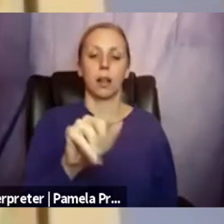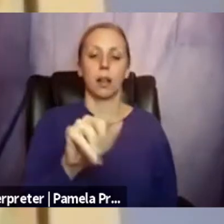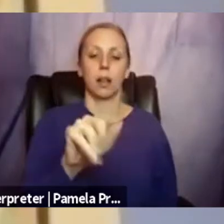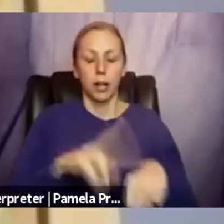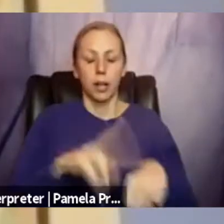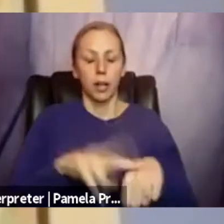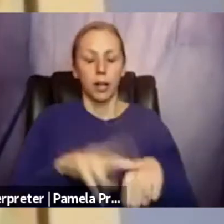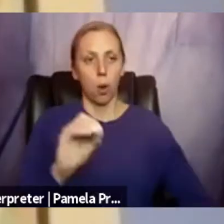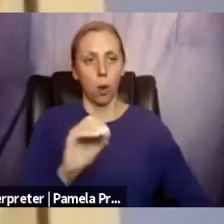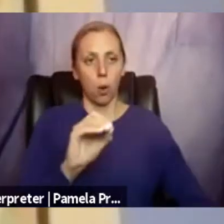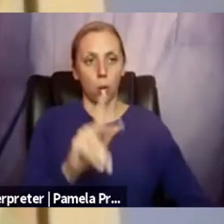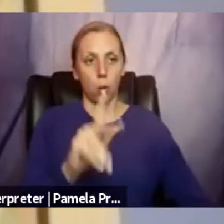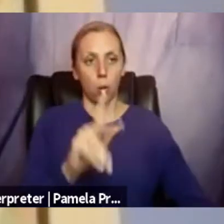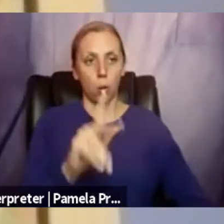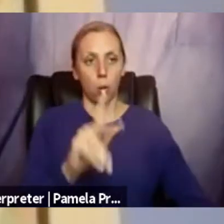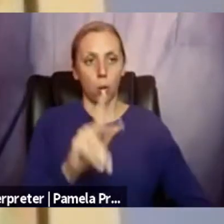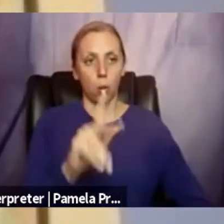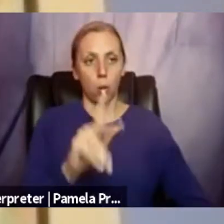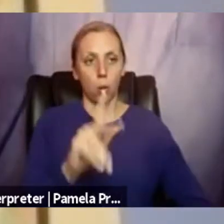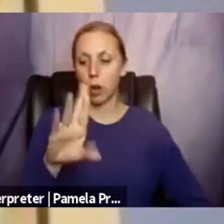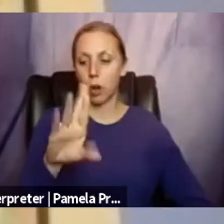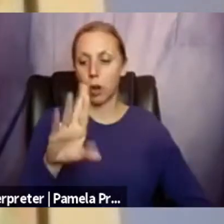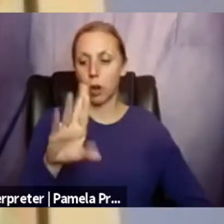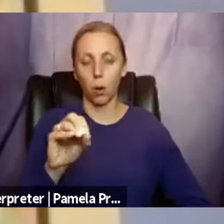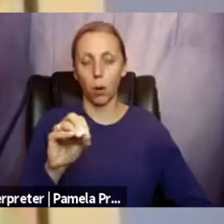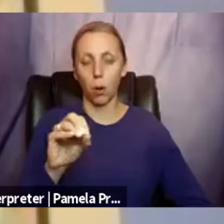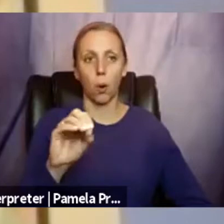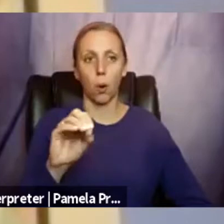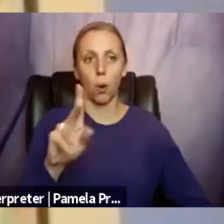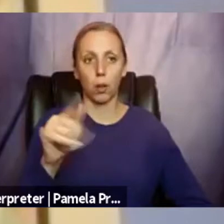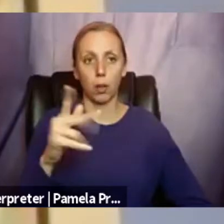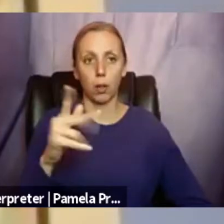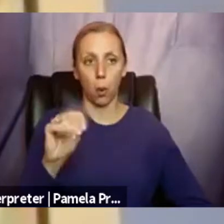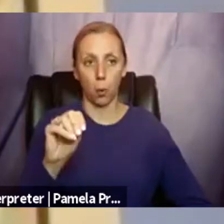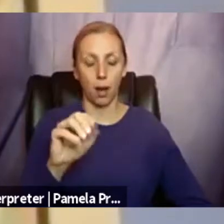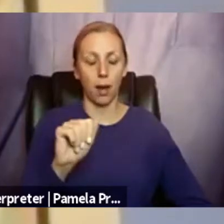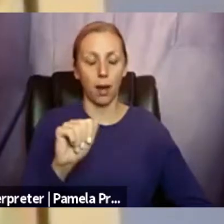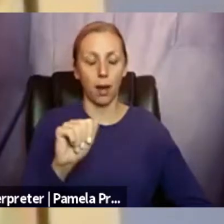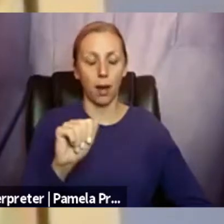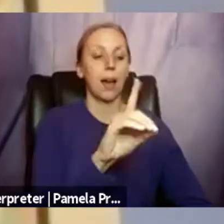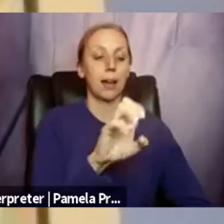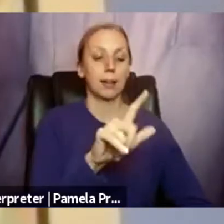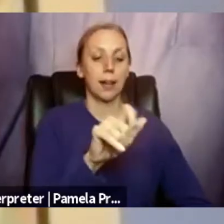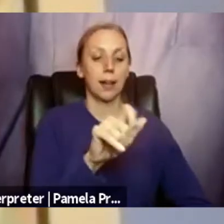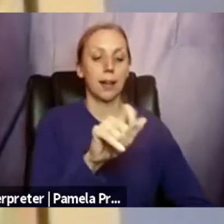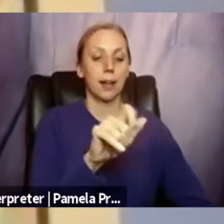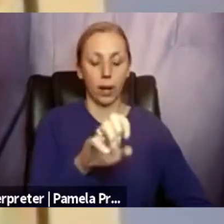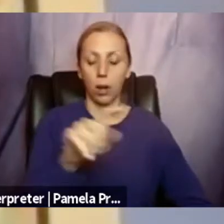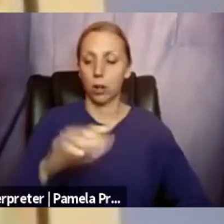Anadarko, Oklahoma, Delaware Tribe of Indians, Bartlesville,